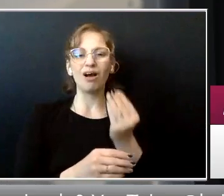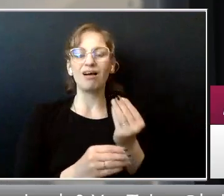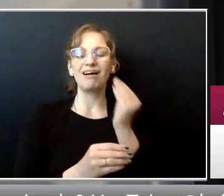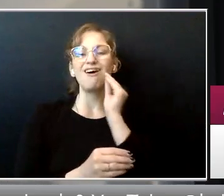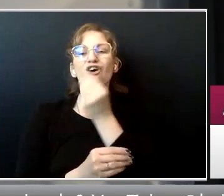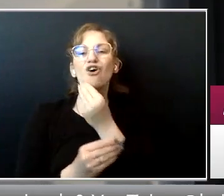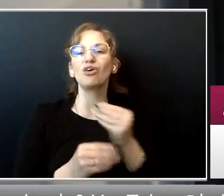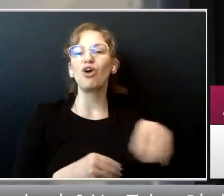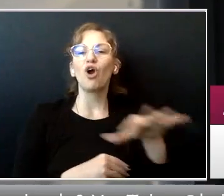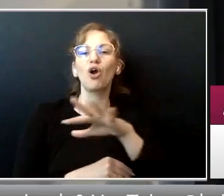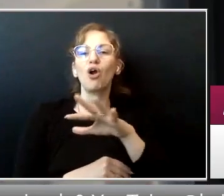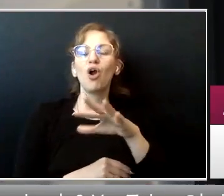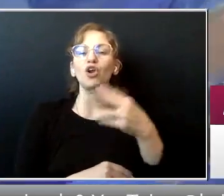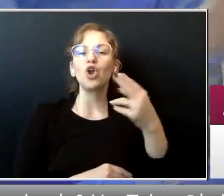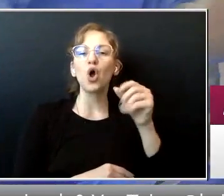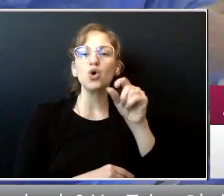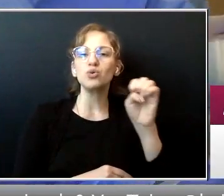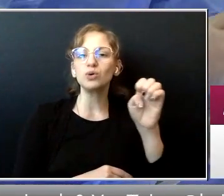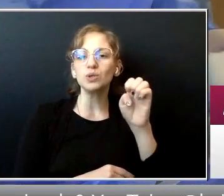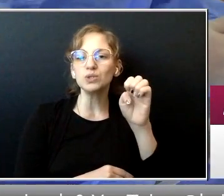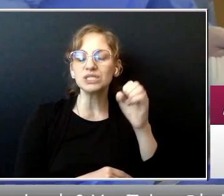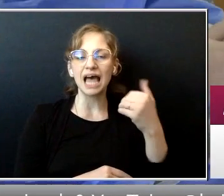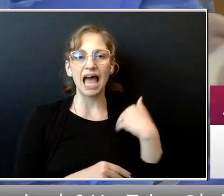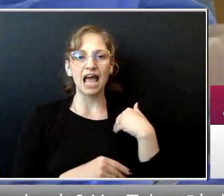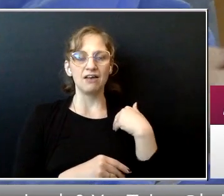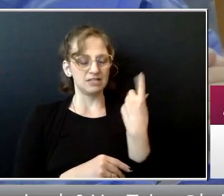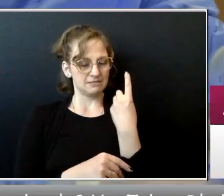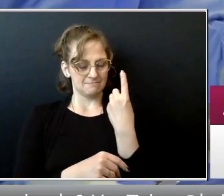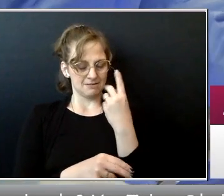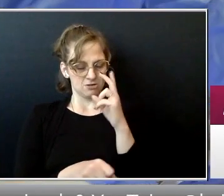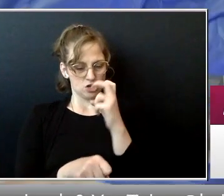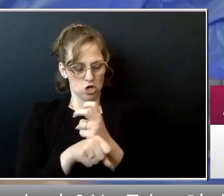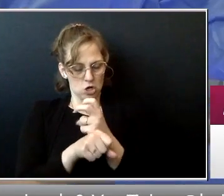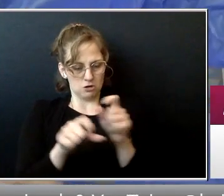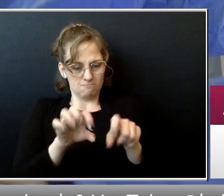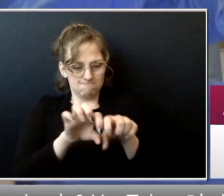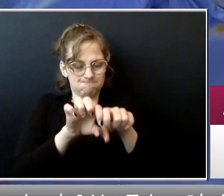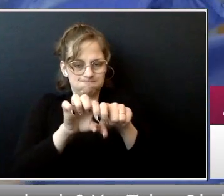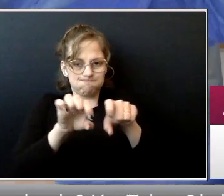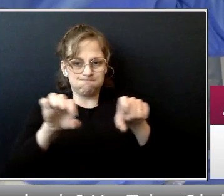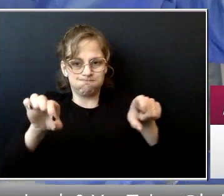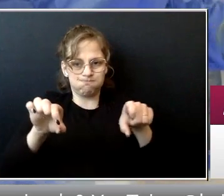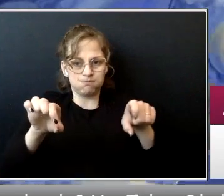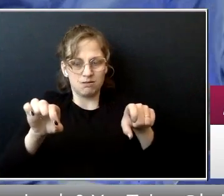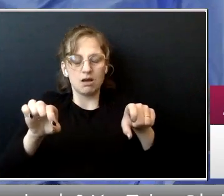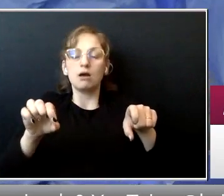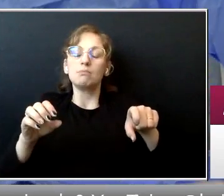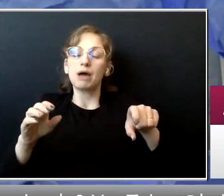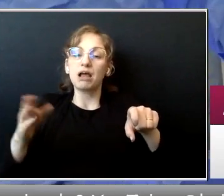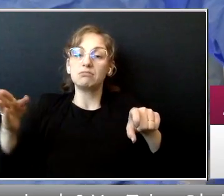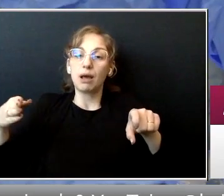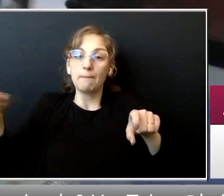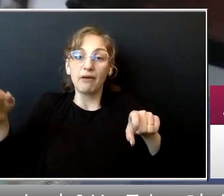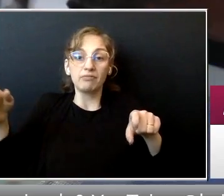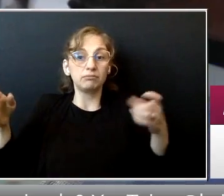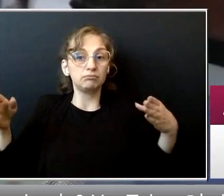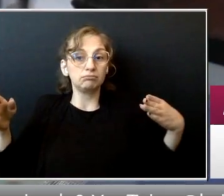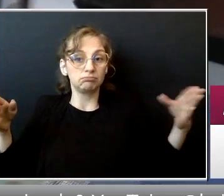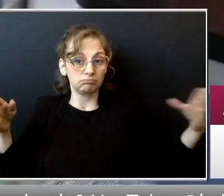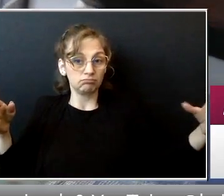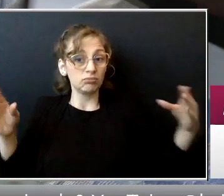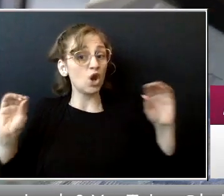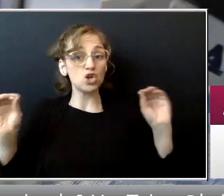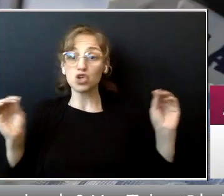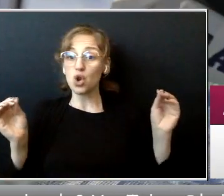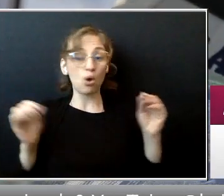there's a section of that garden hose that doesn't have concrete in it, above and below it. So right around his hip, below it, there was a section that